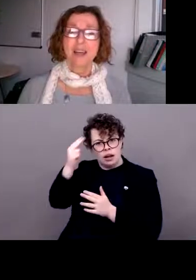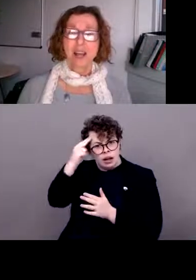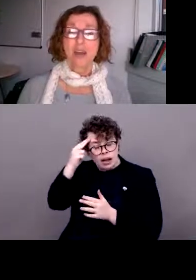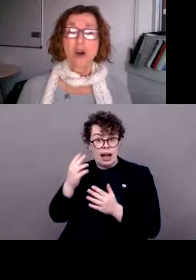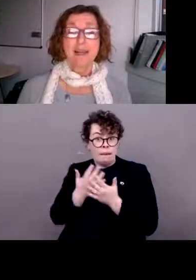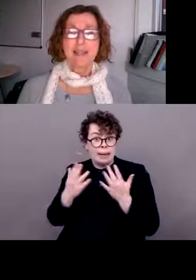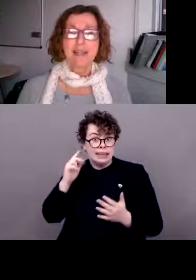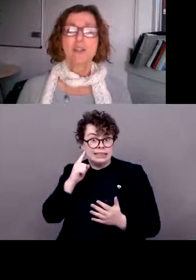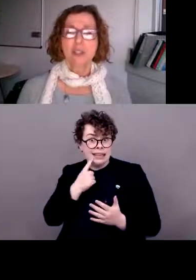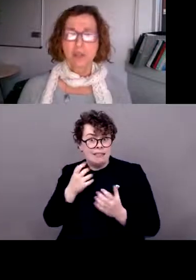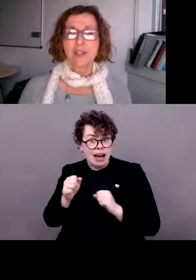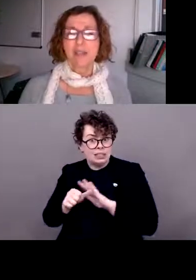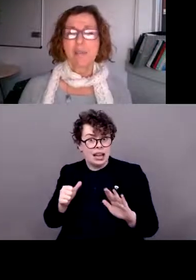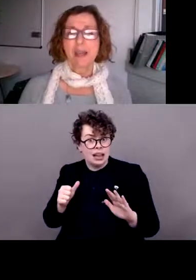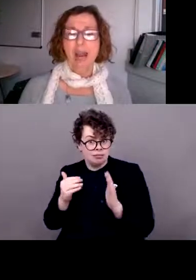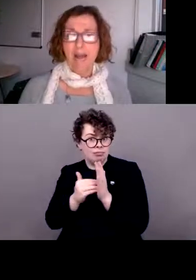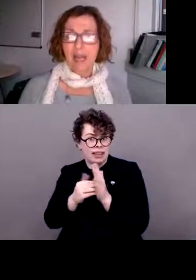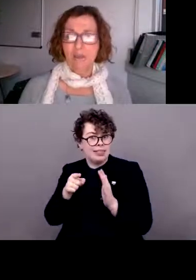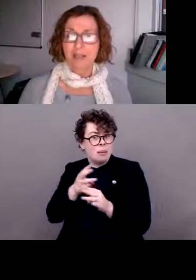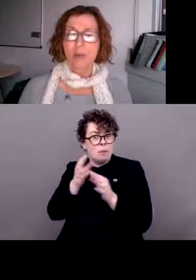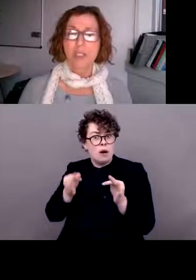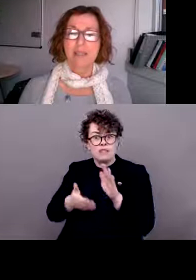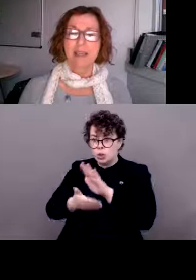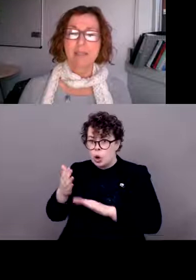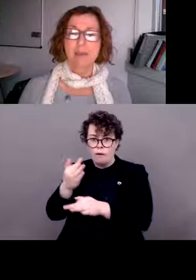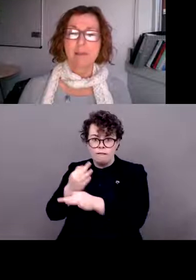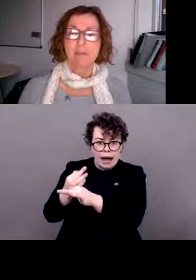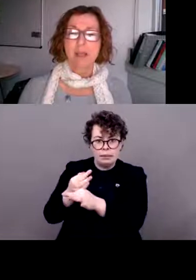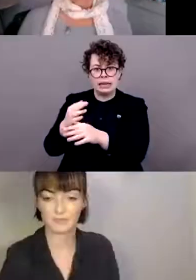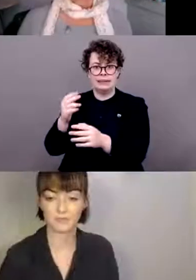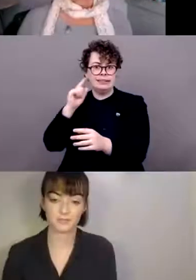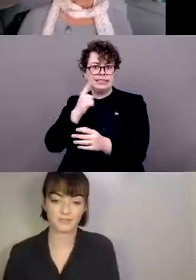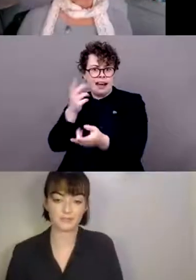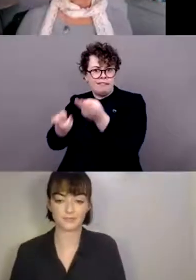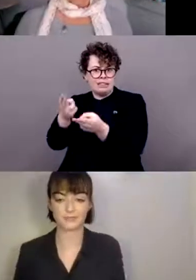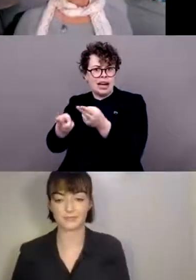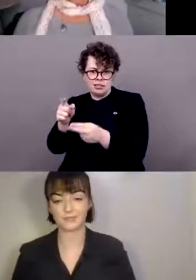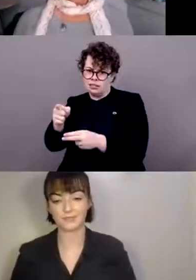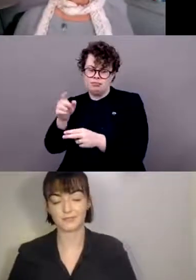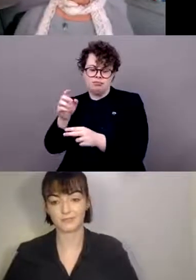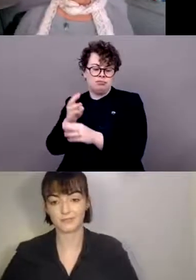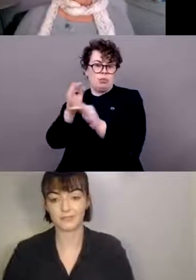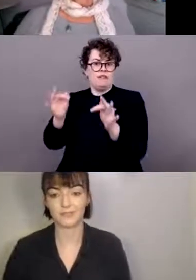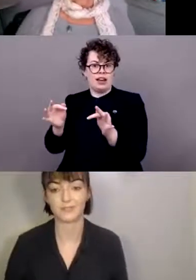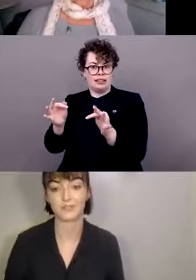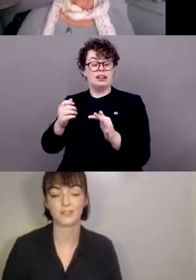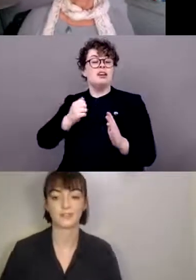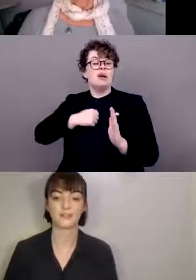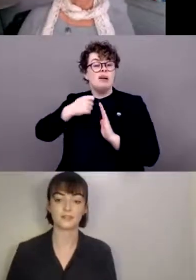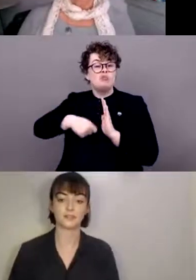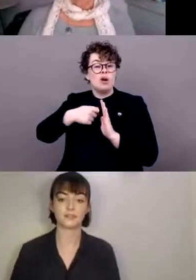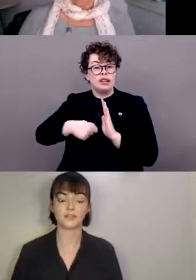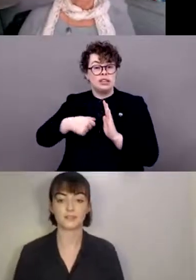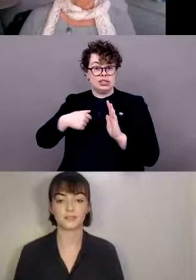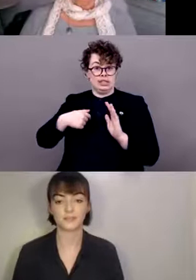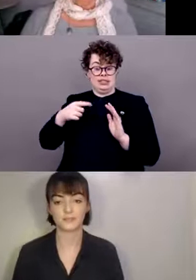insights and are ideally suited to be carrying out these sorts of assessment. And in the project that